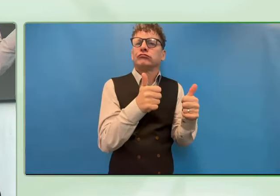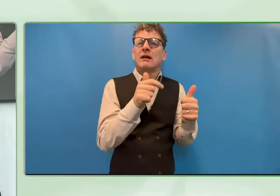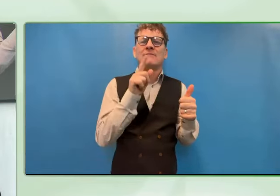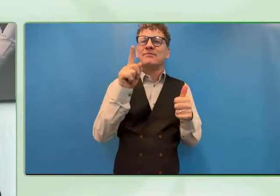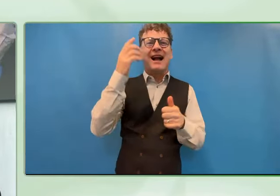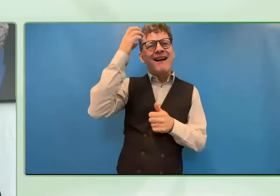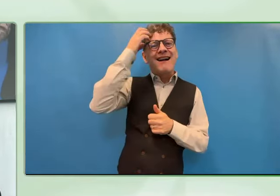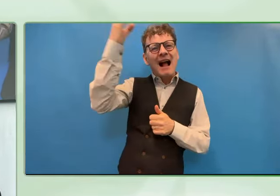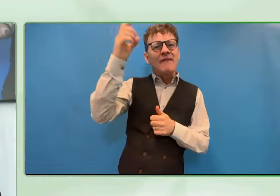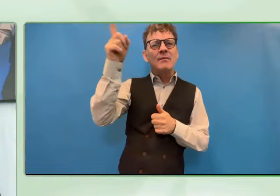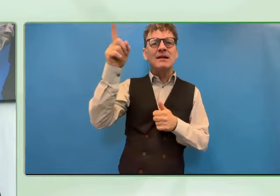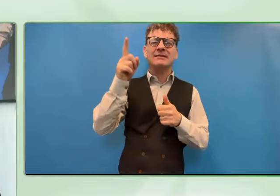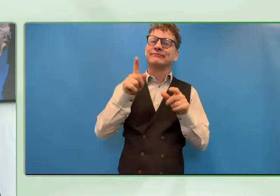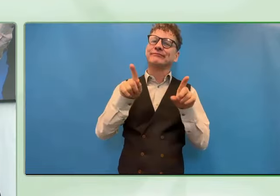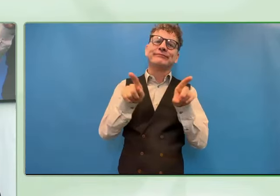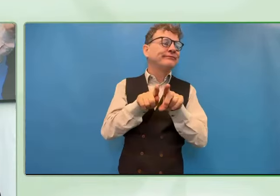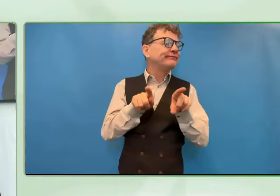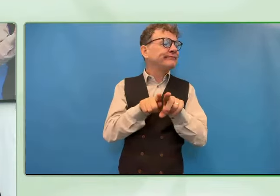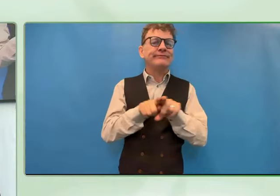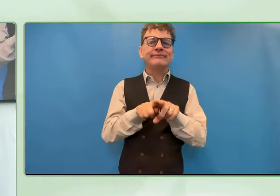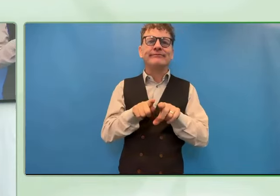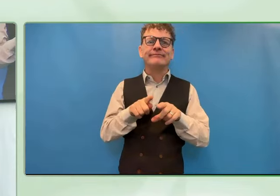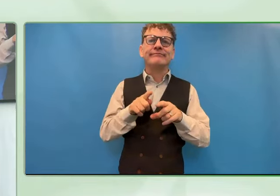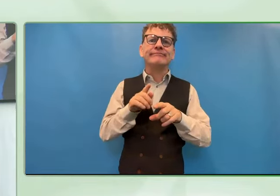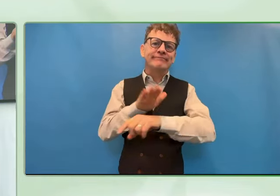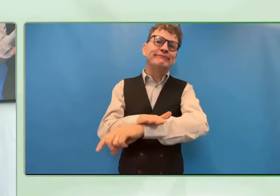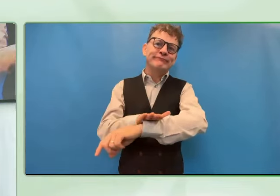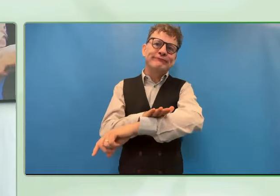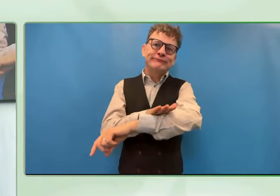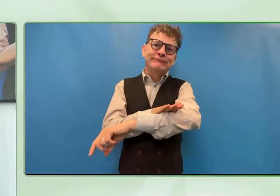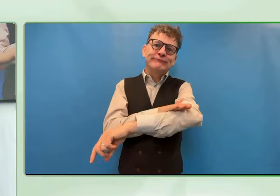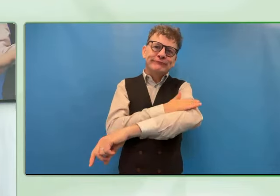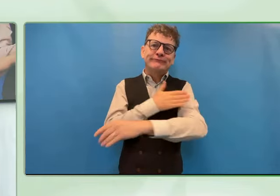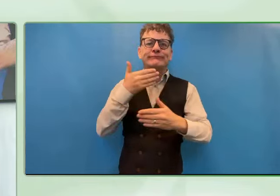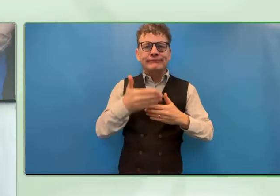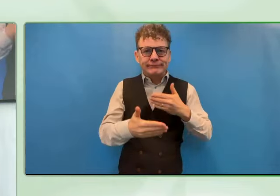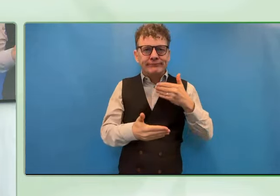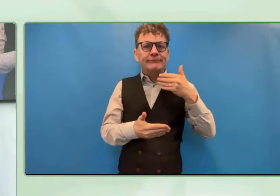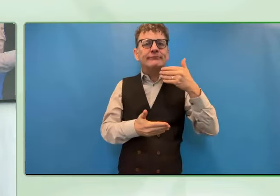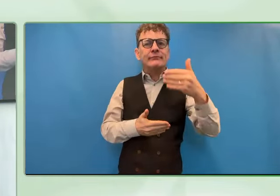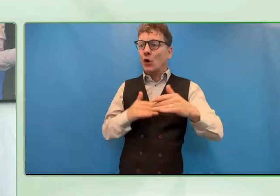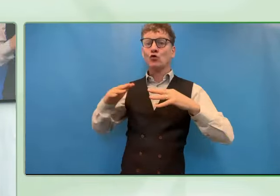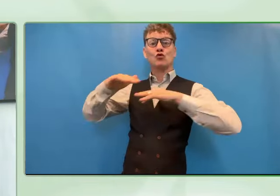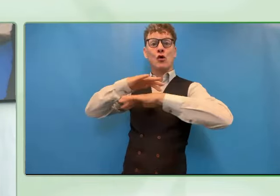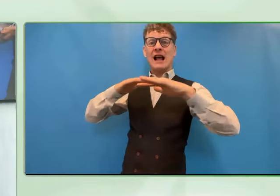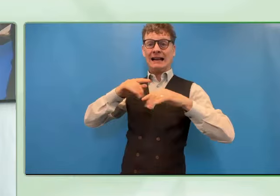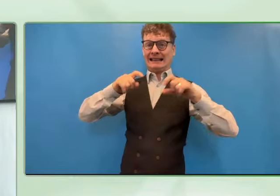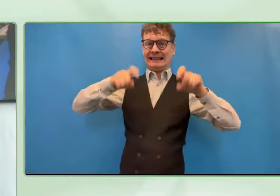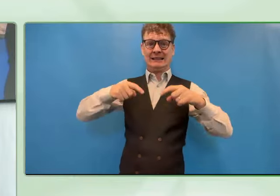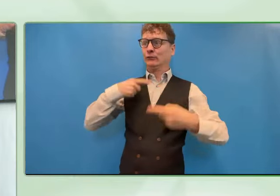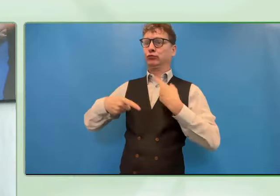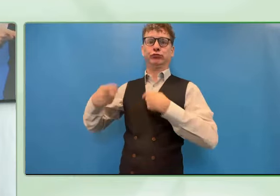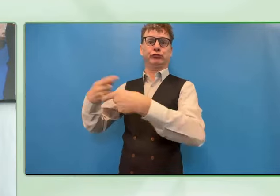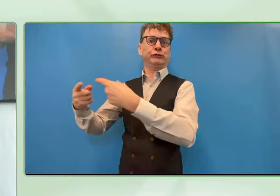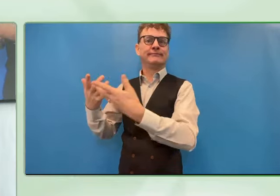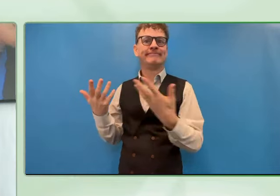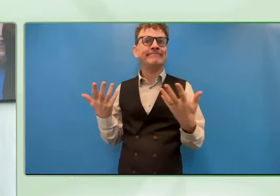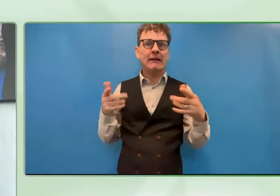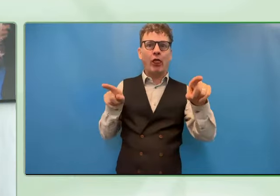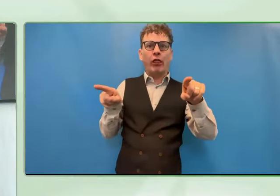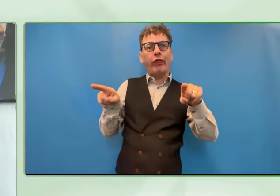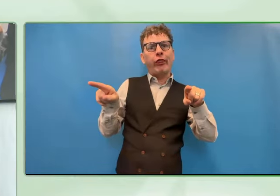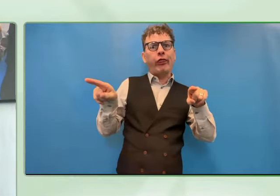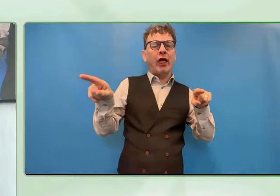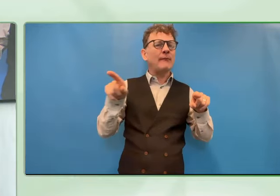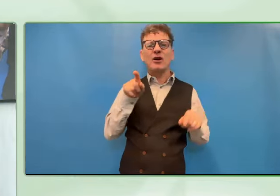moves by design, a little bit slower than what society needs. So you're addressing the social needs directly. You're